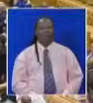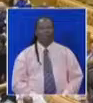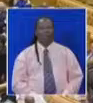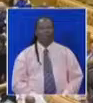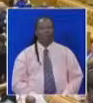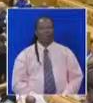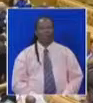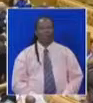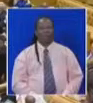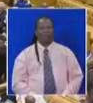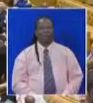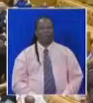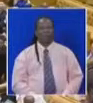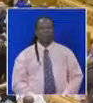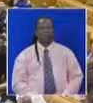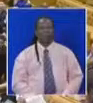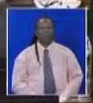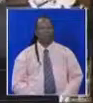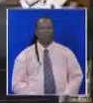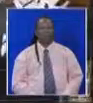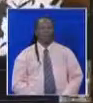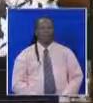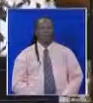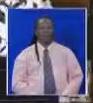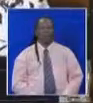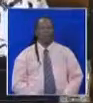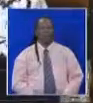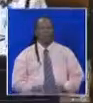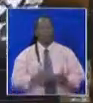The Honorable the President.